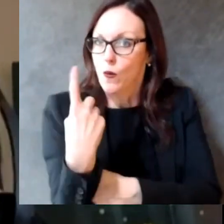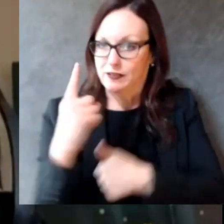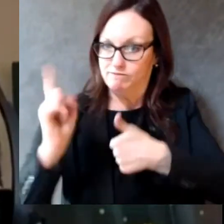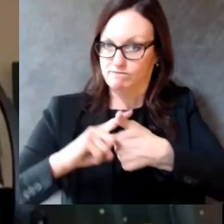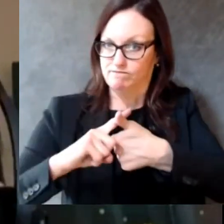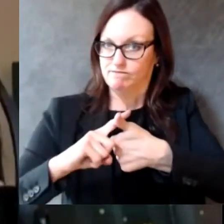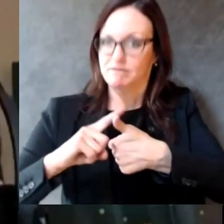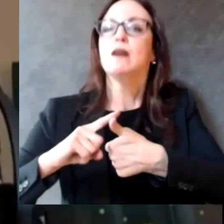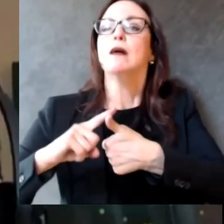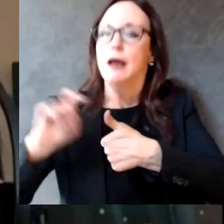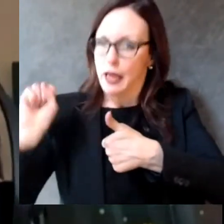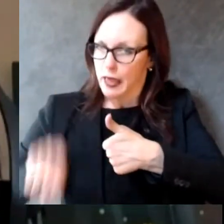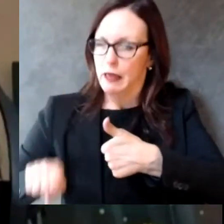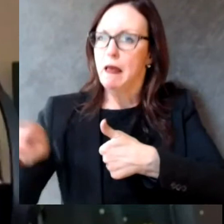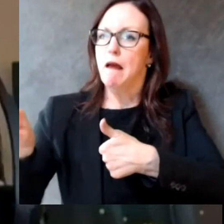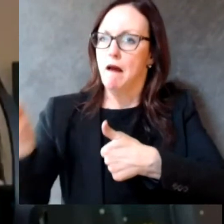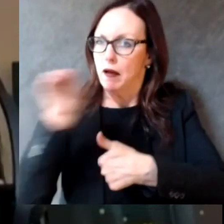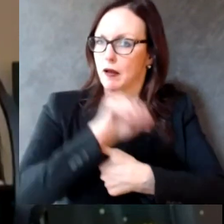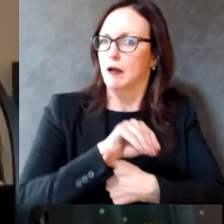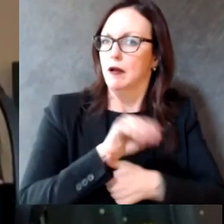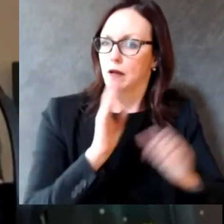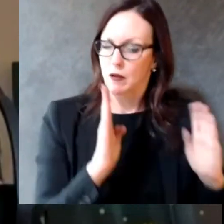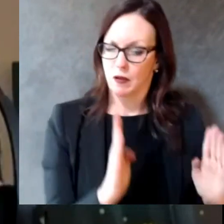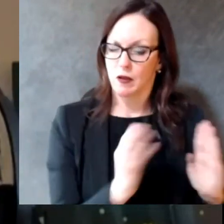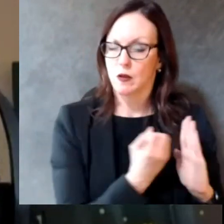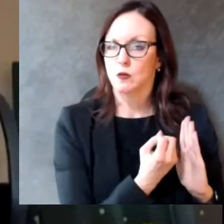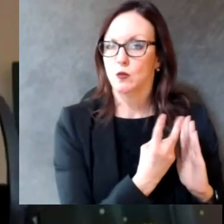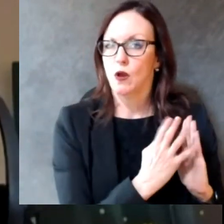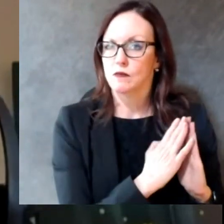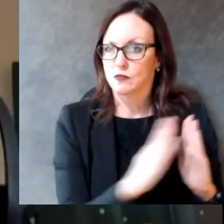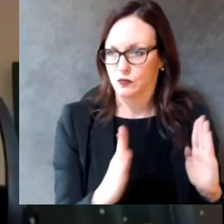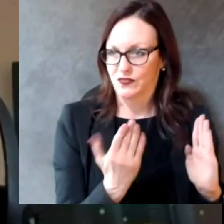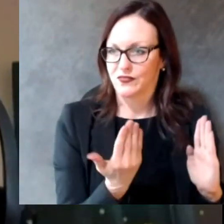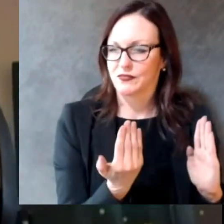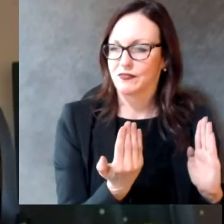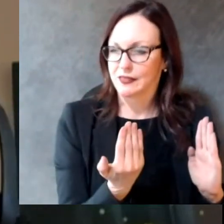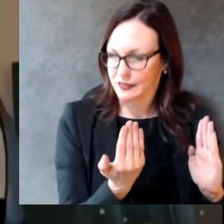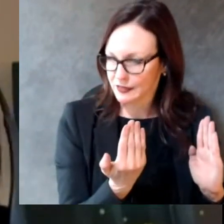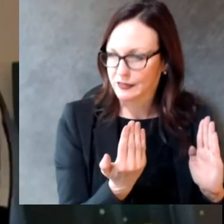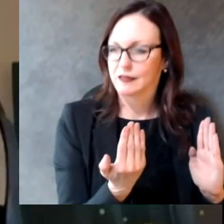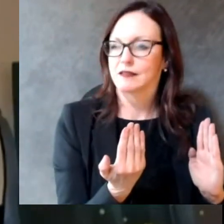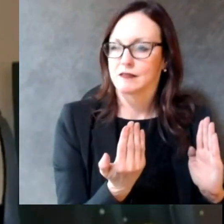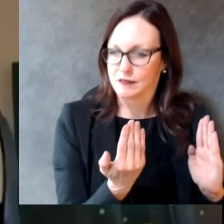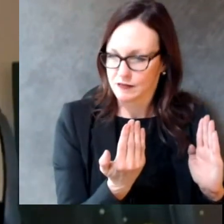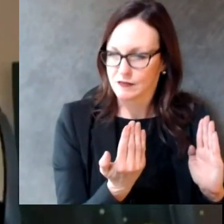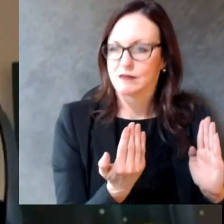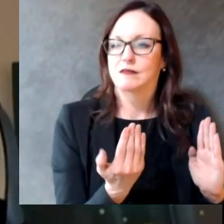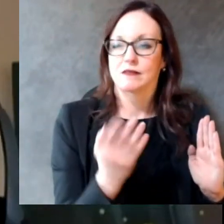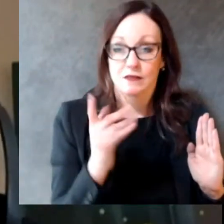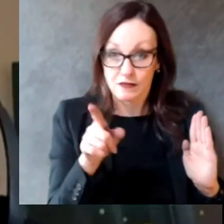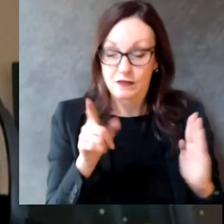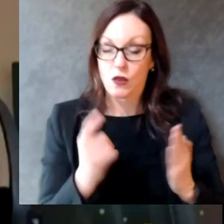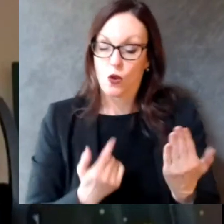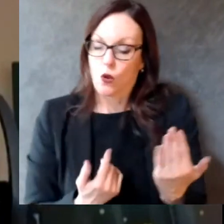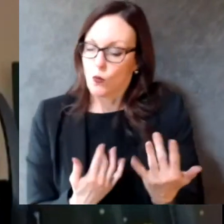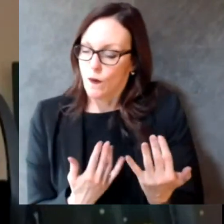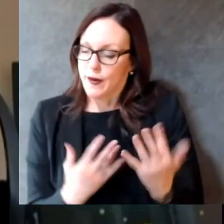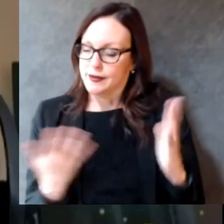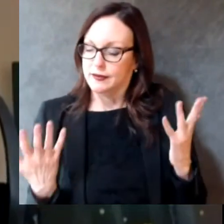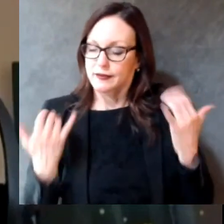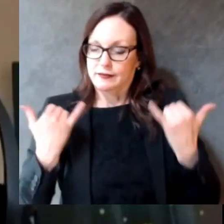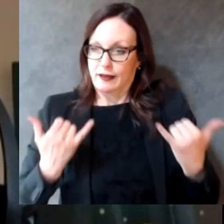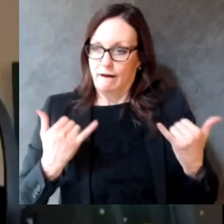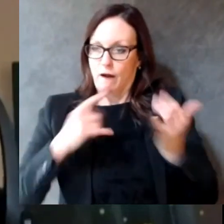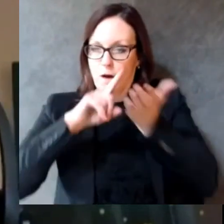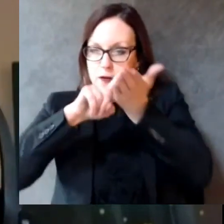vaccinefinder.org is a great place to look for that vaccine once it becomes available, because you can filter different vaccine sites